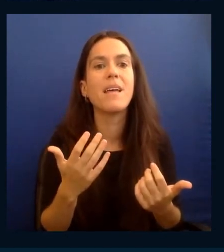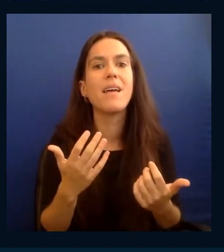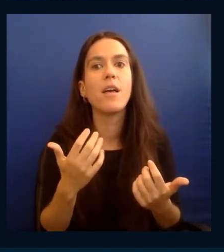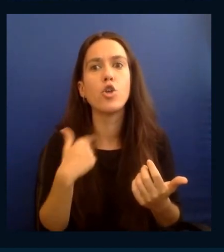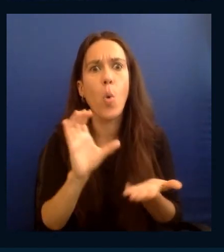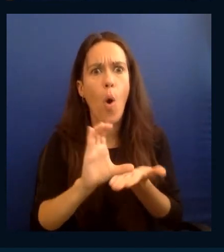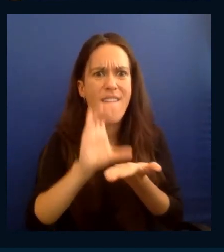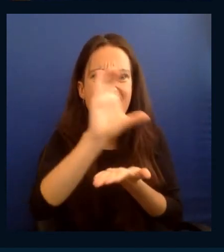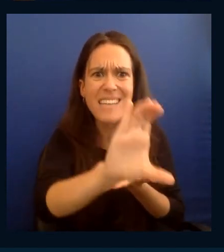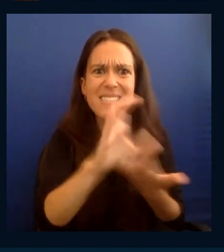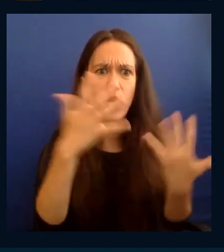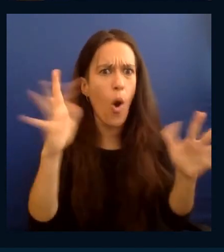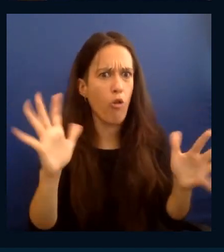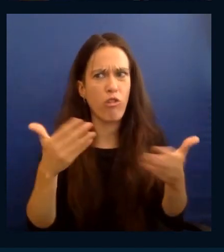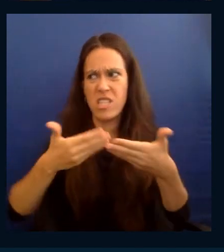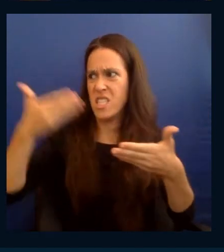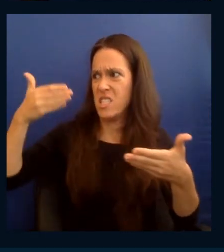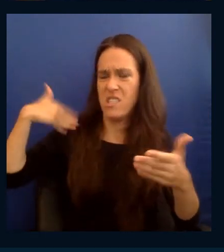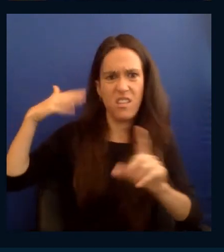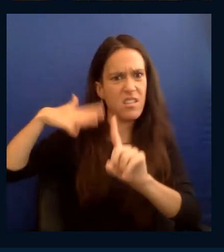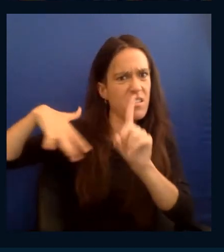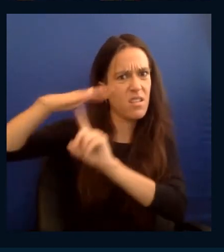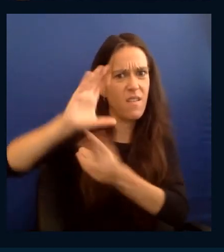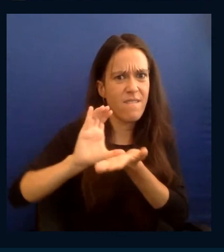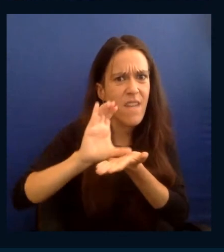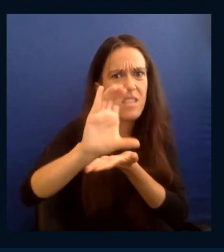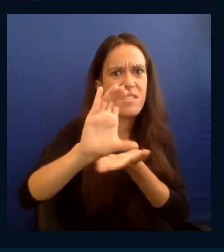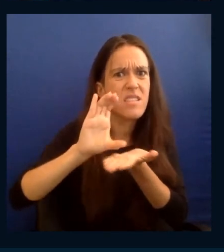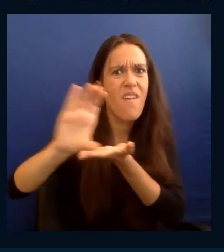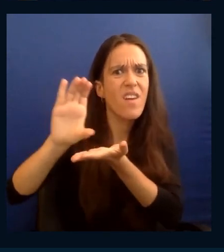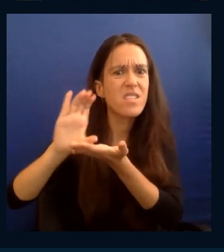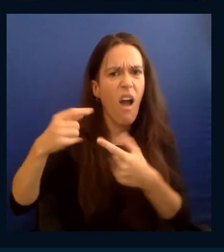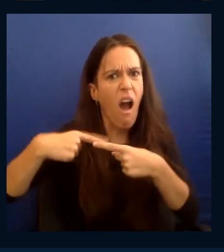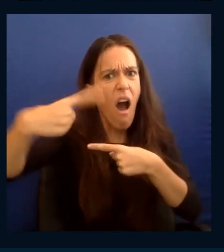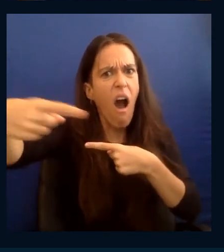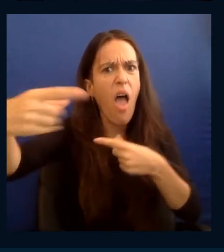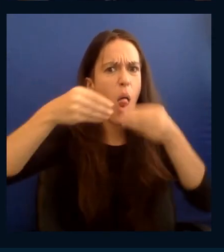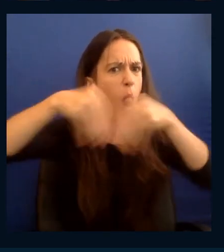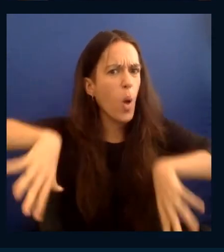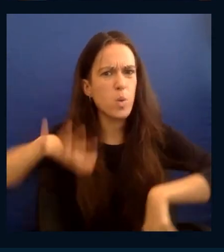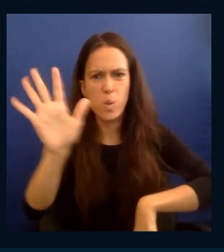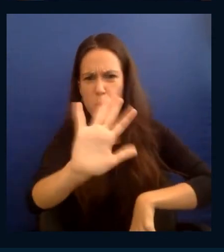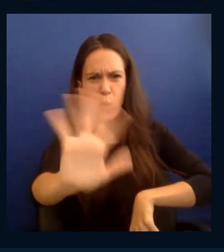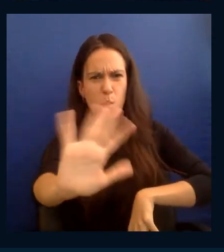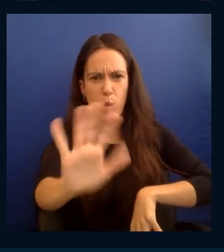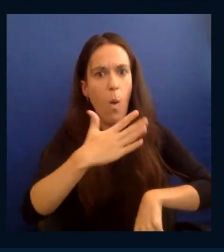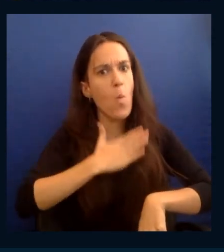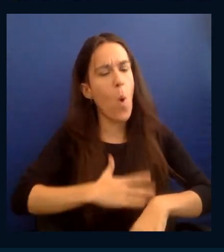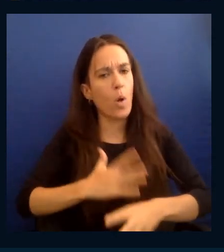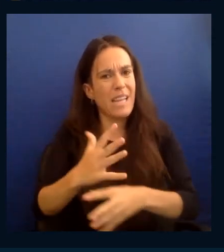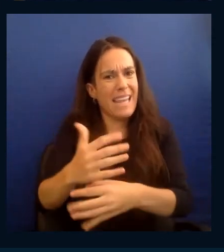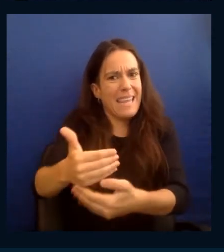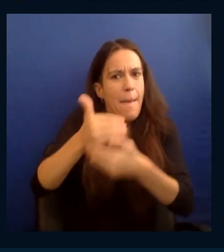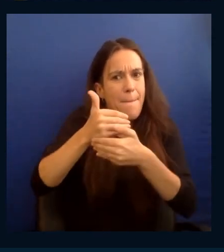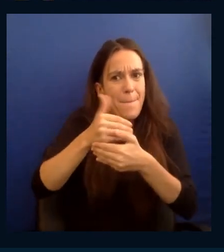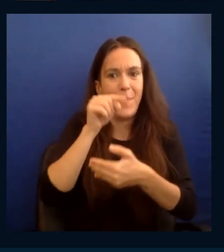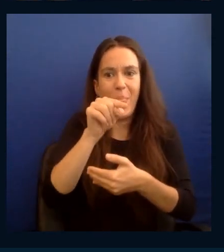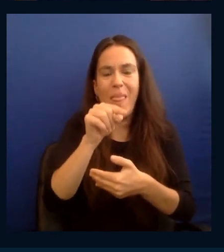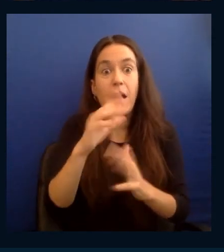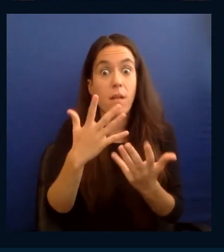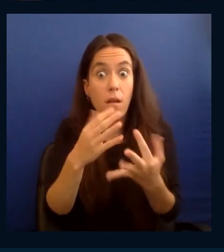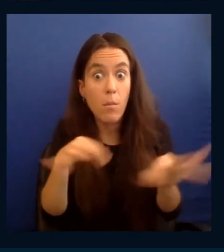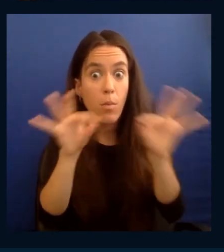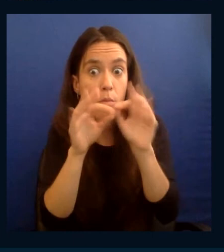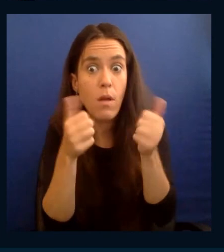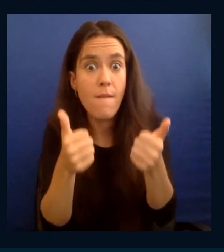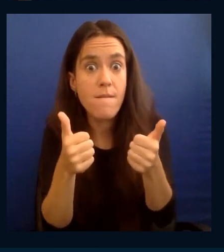in your environment that you want to maintain going forward. That's okay. And we want you to do that. So it's really important where, maybe, we talk